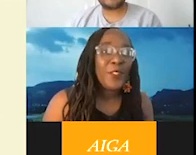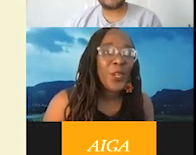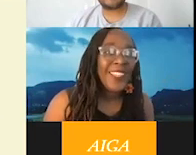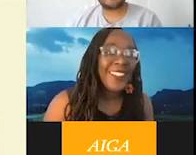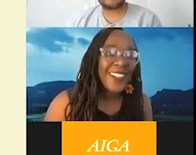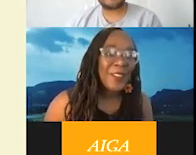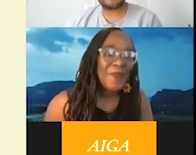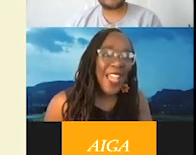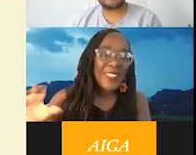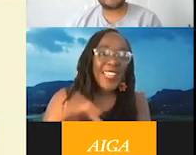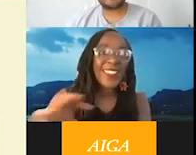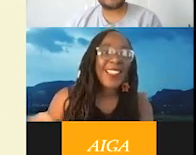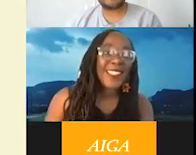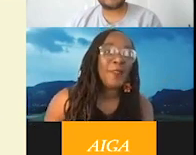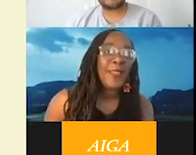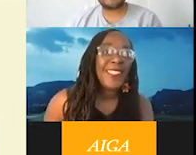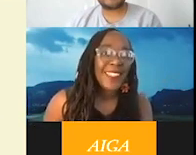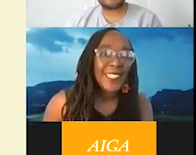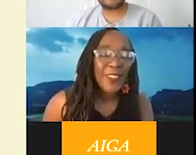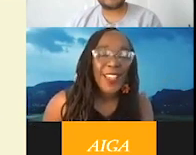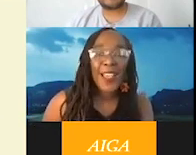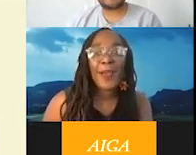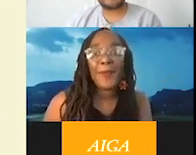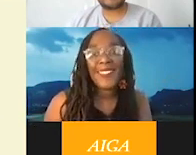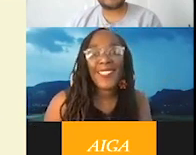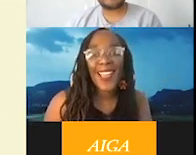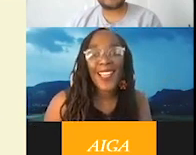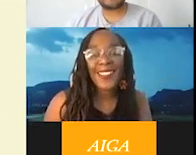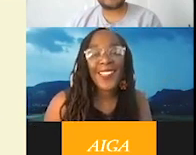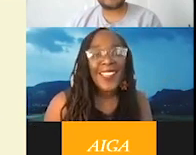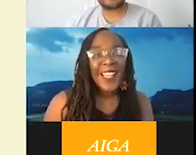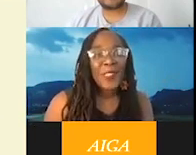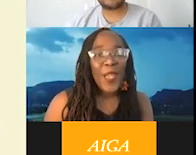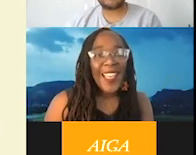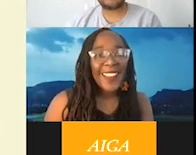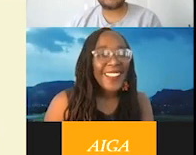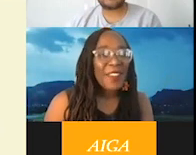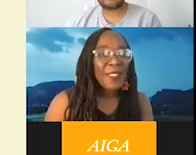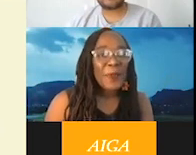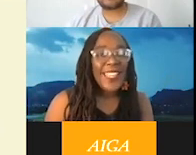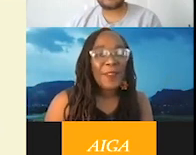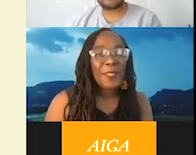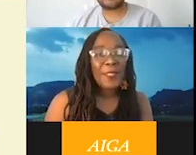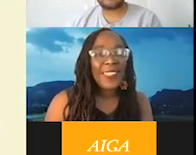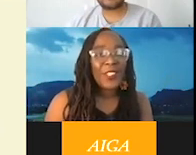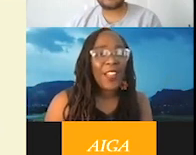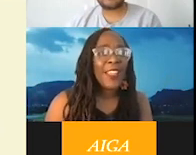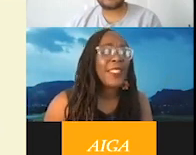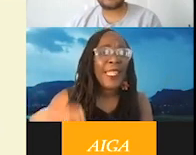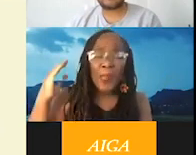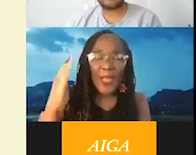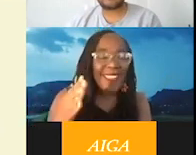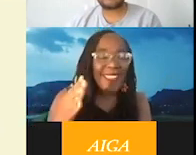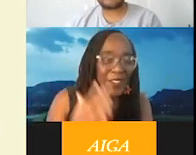say I've set aside some of my Saturdays for Ahmed's class as well. There was a weekend I was planning to travel.